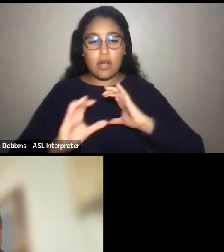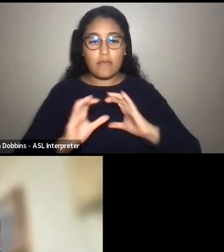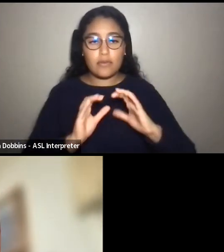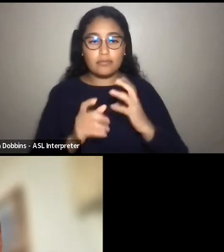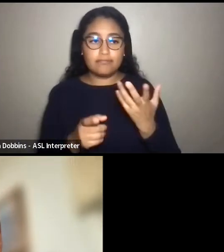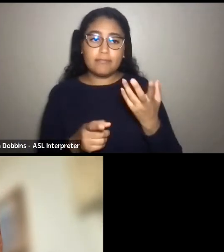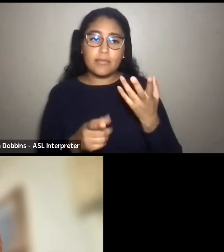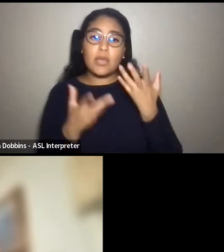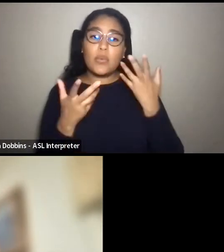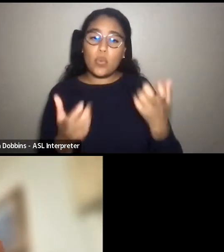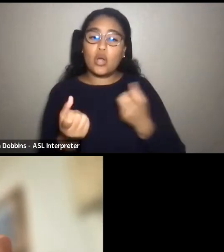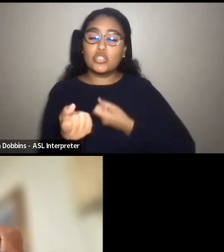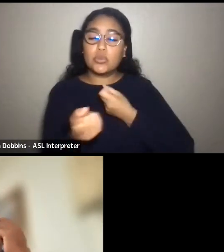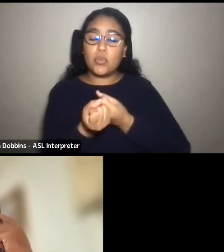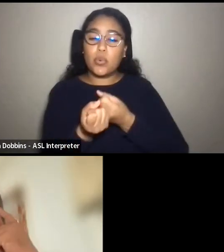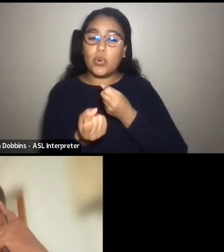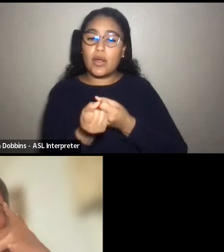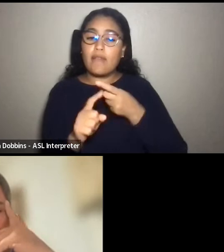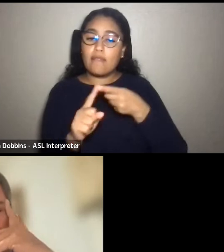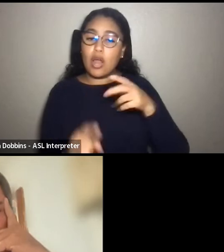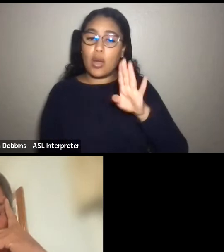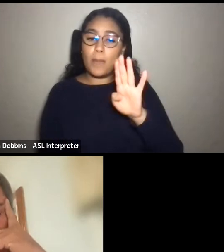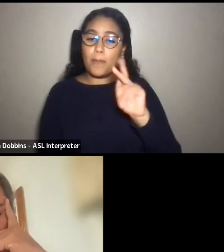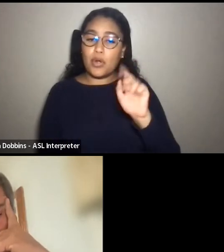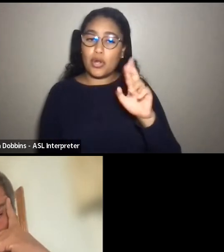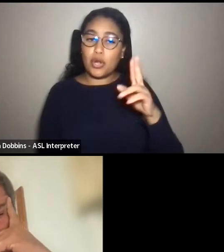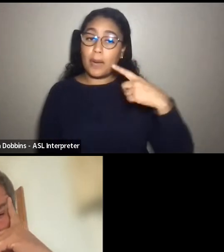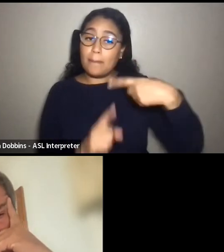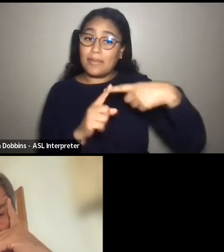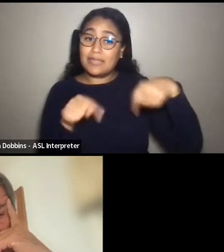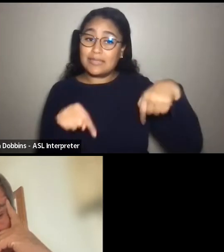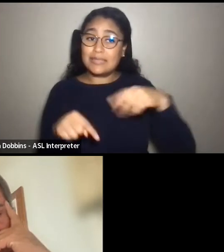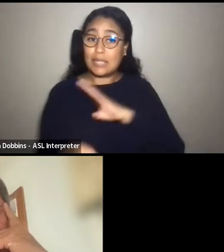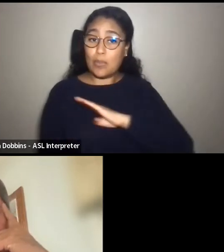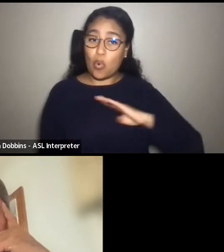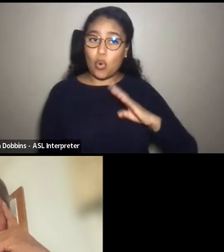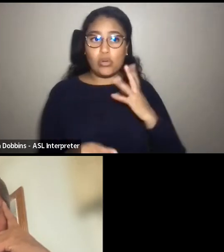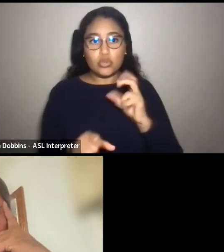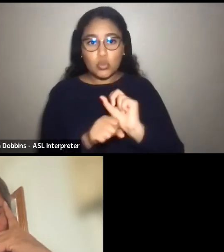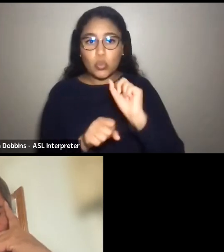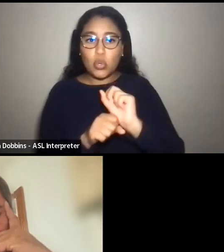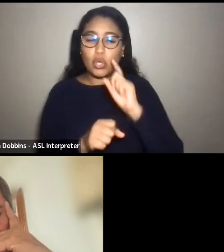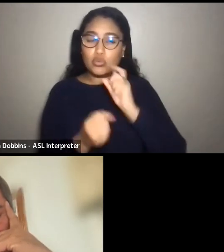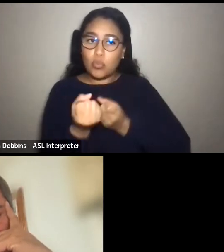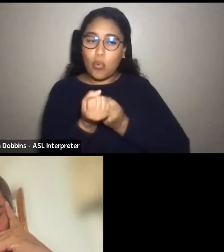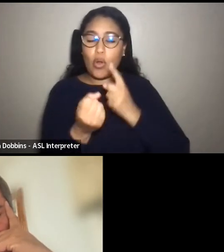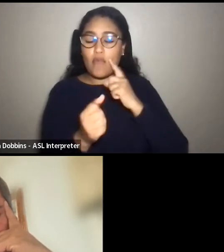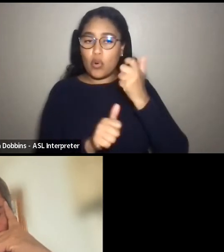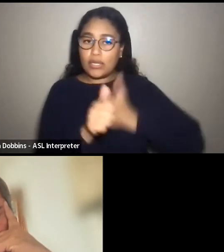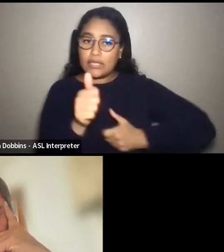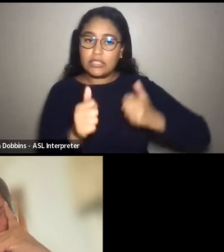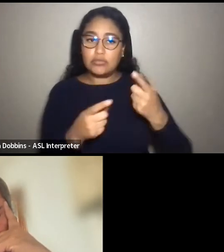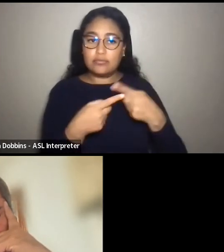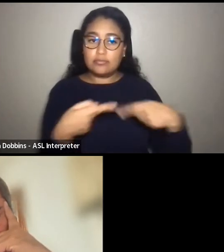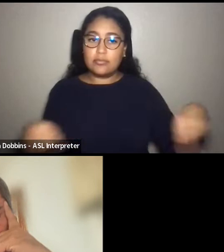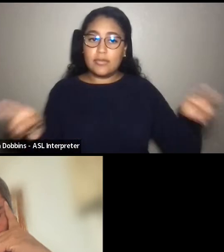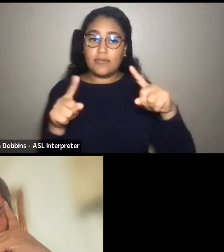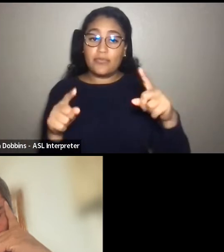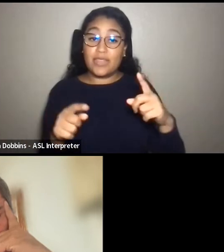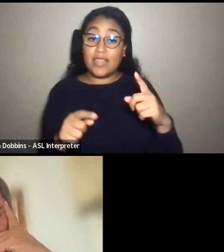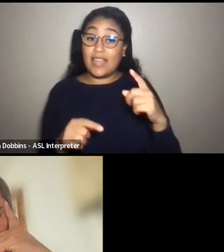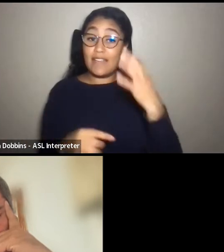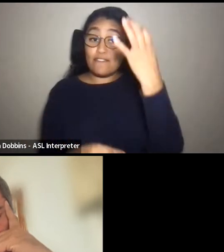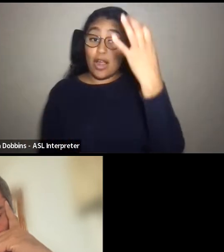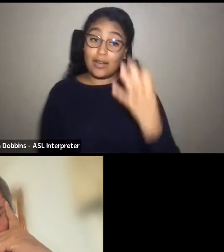welcome support from the superintendent and the administration to work across the district to support one another, and they meet almost every